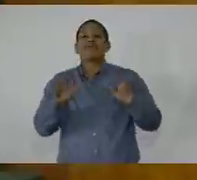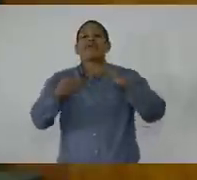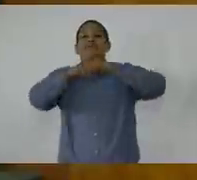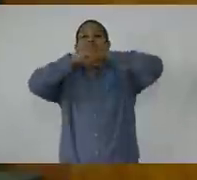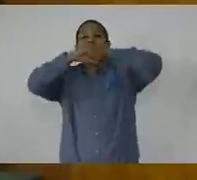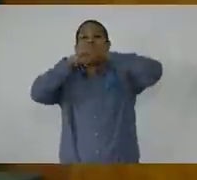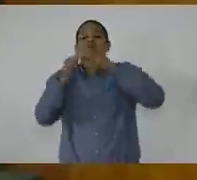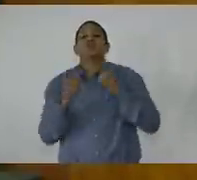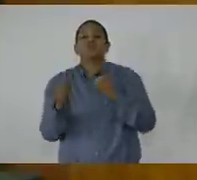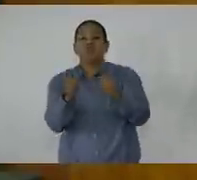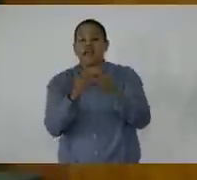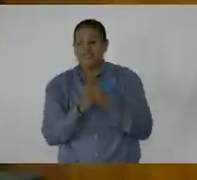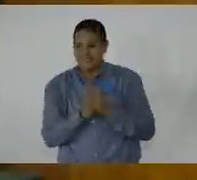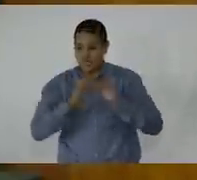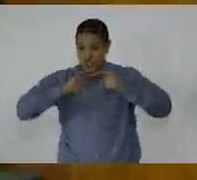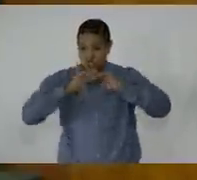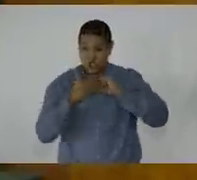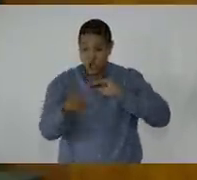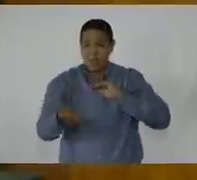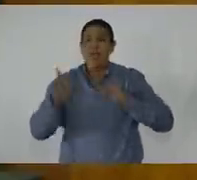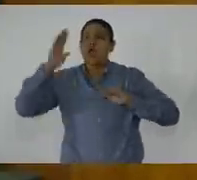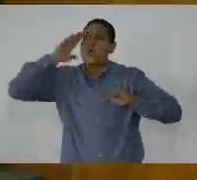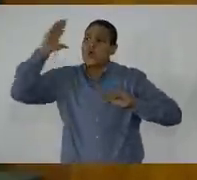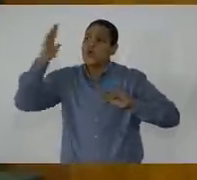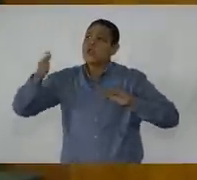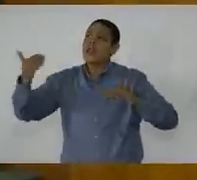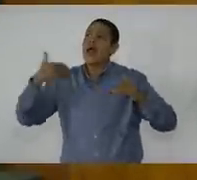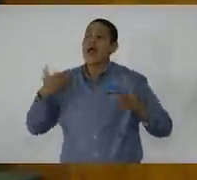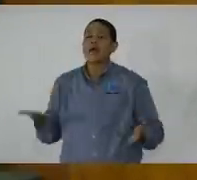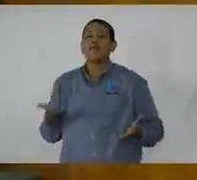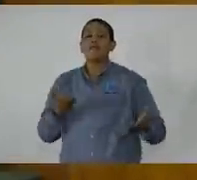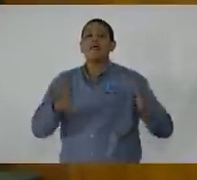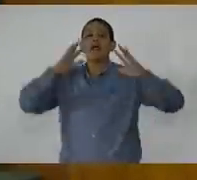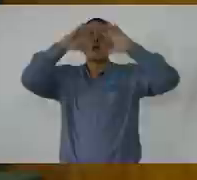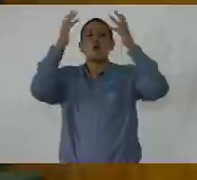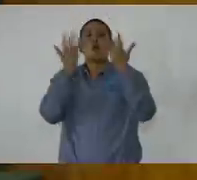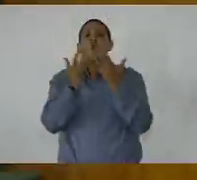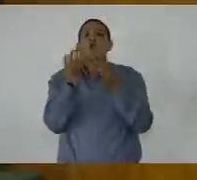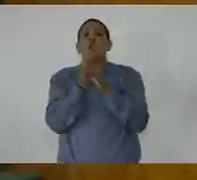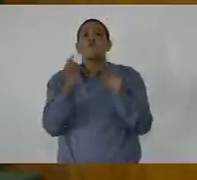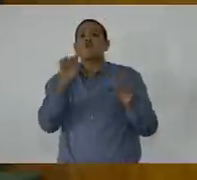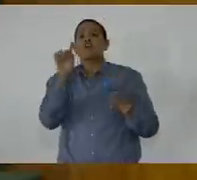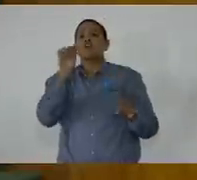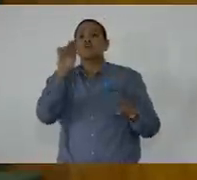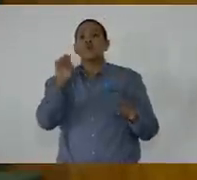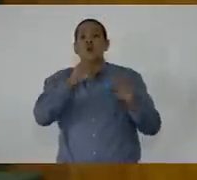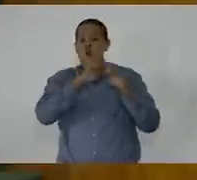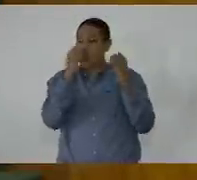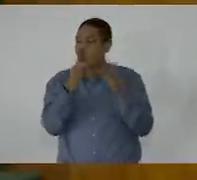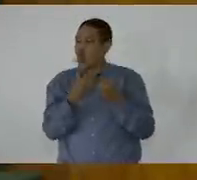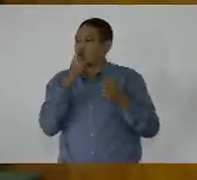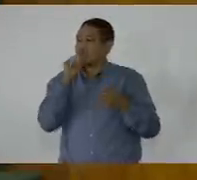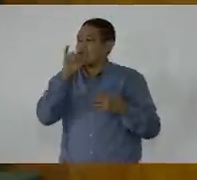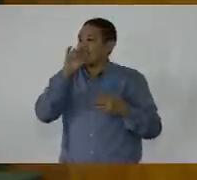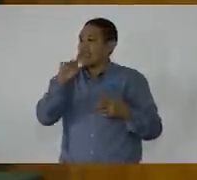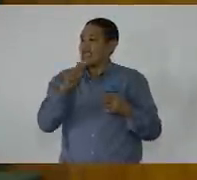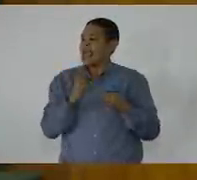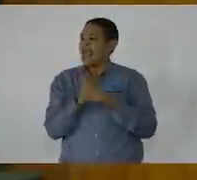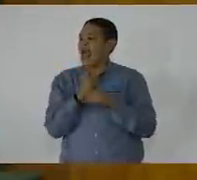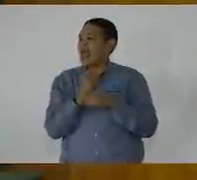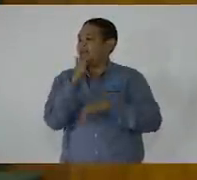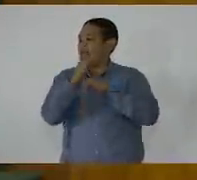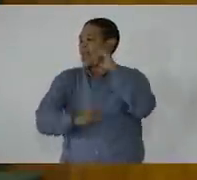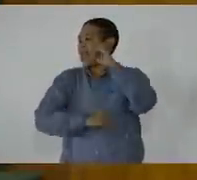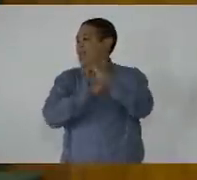strategy, Jamaica will host the World Free Zone Organization 8th Annual